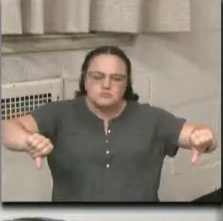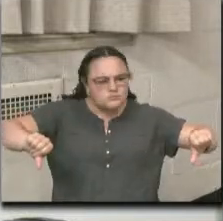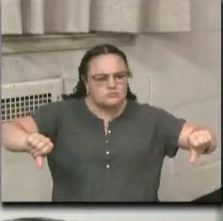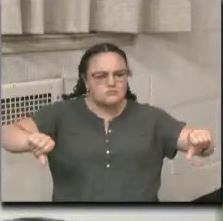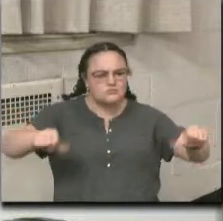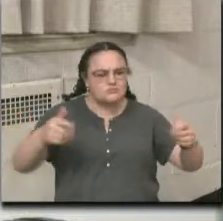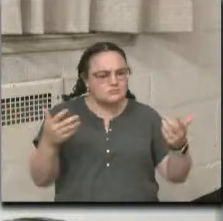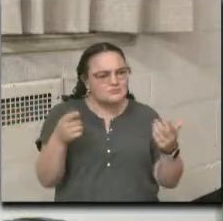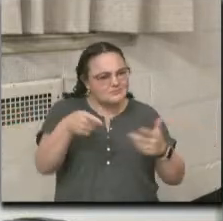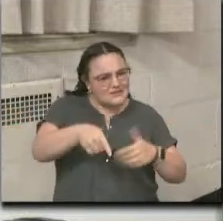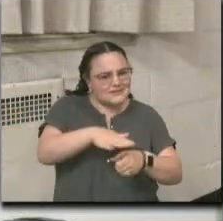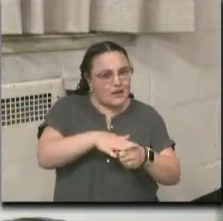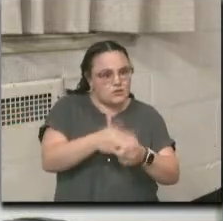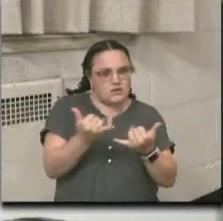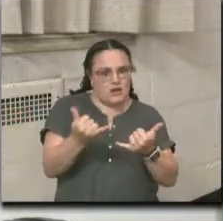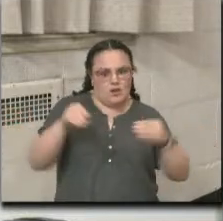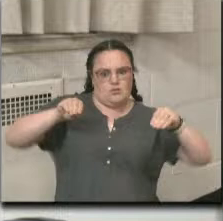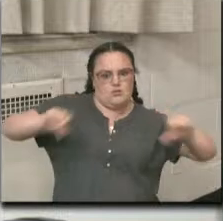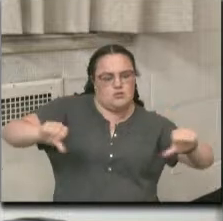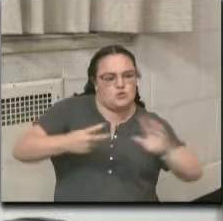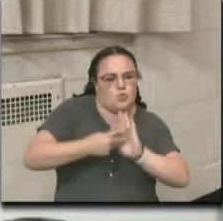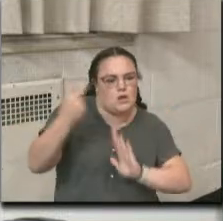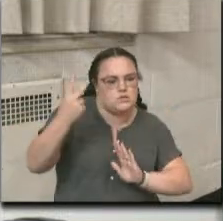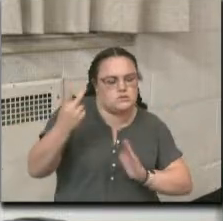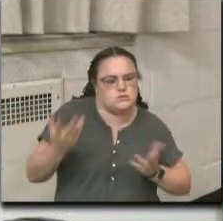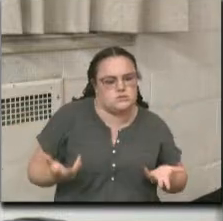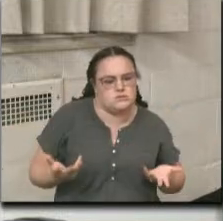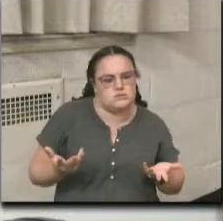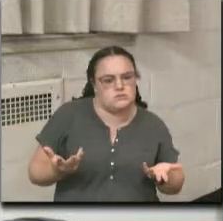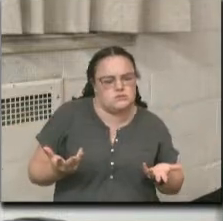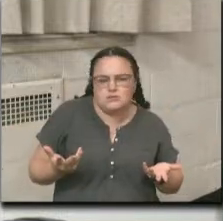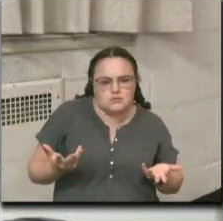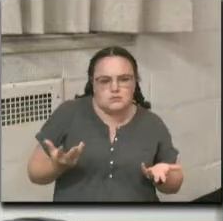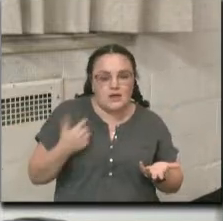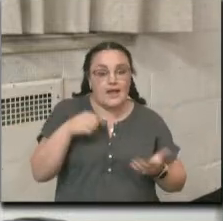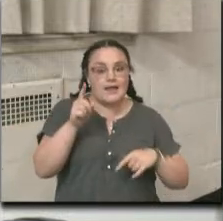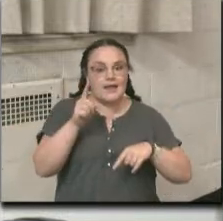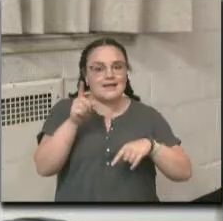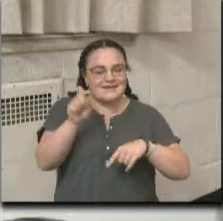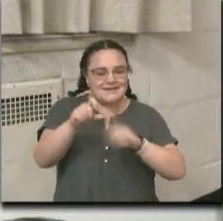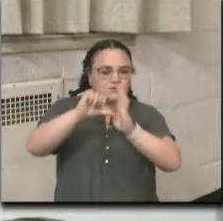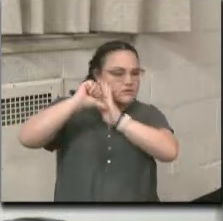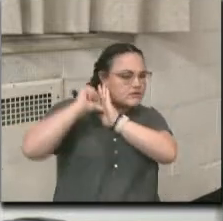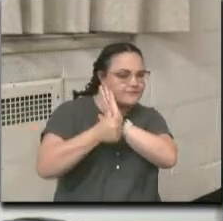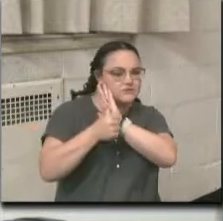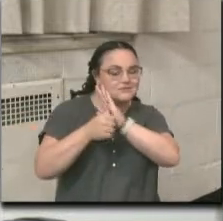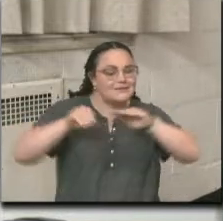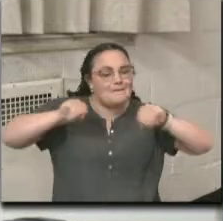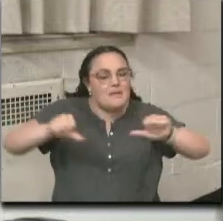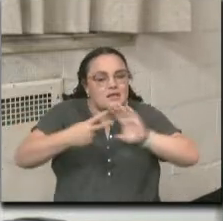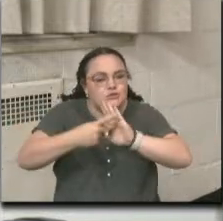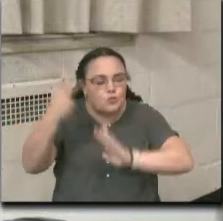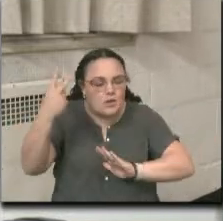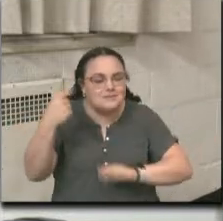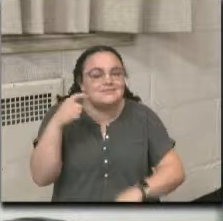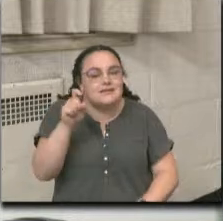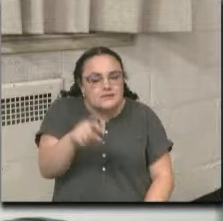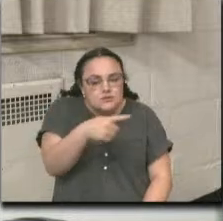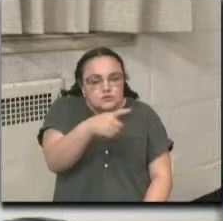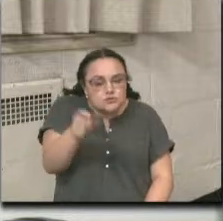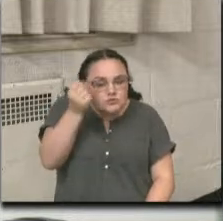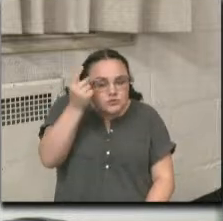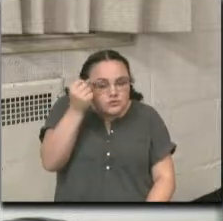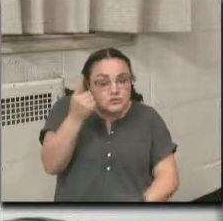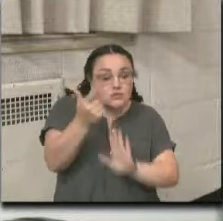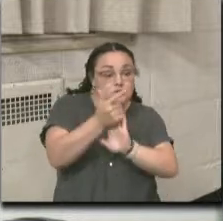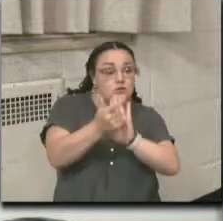without saying this and then approve the funds. I need it on the record to understand that there's a law that's